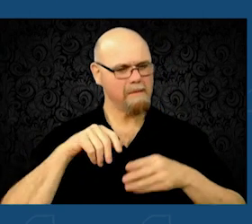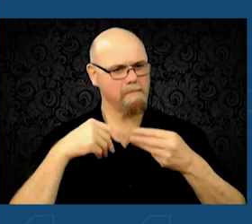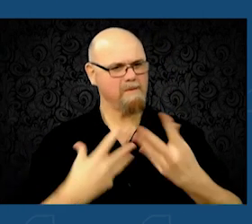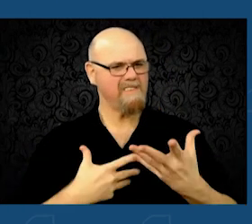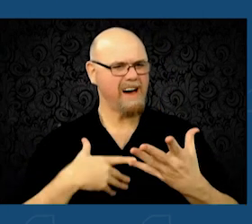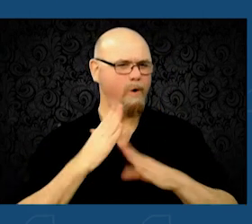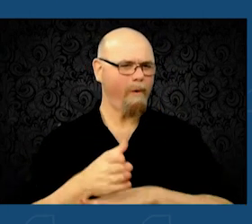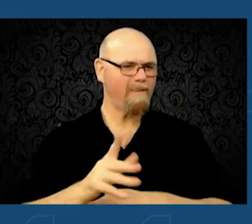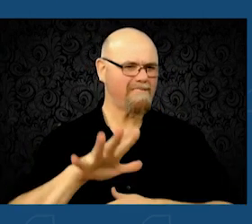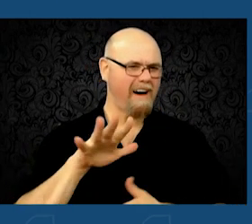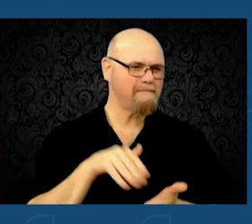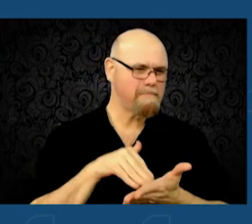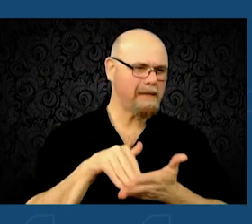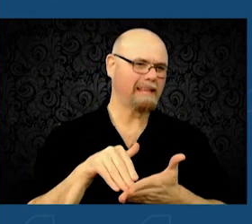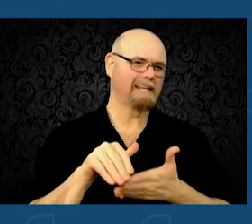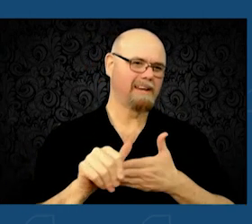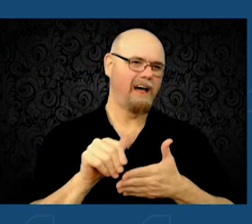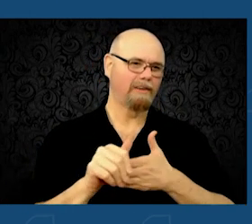project.